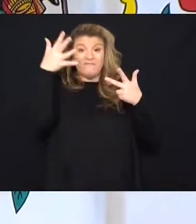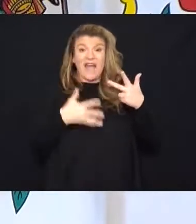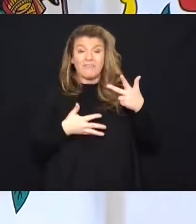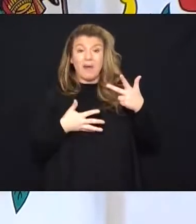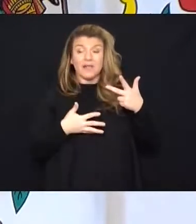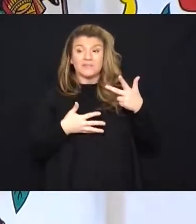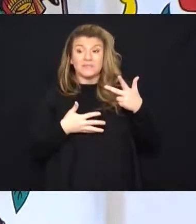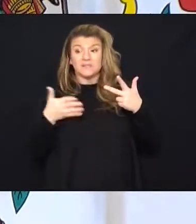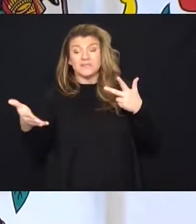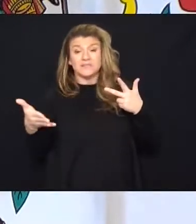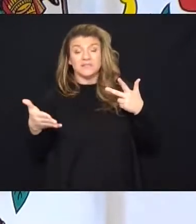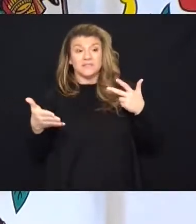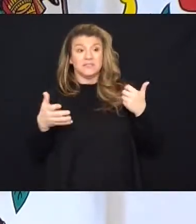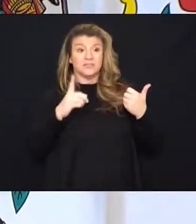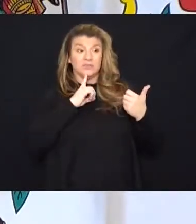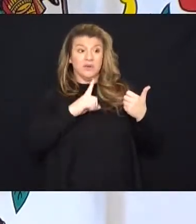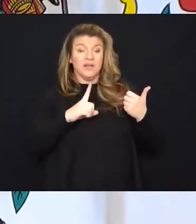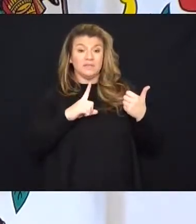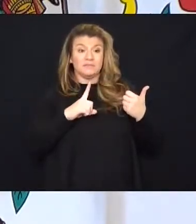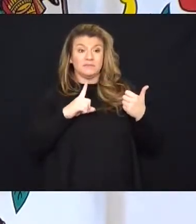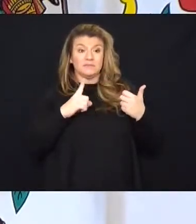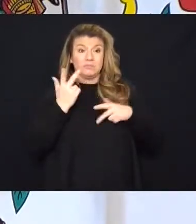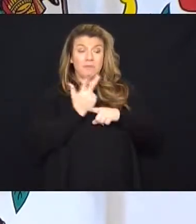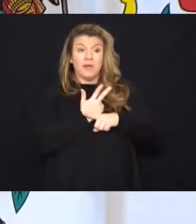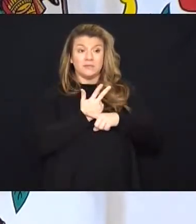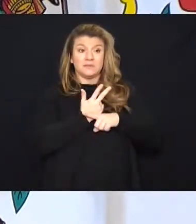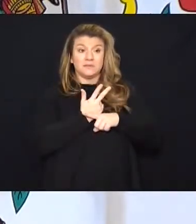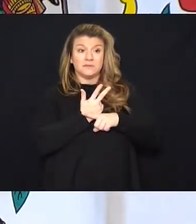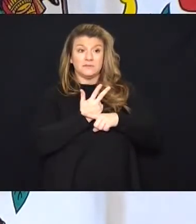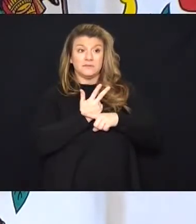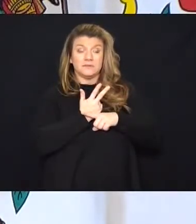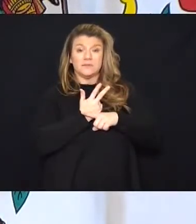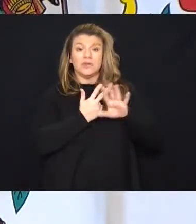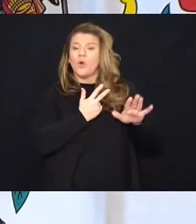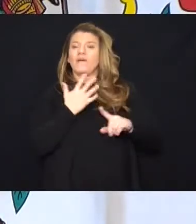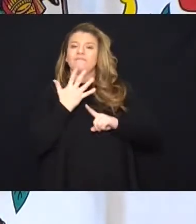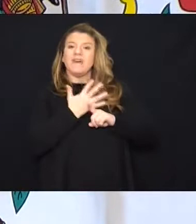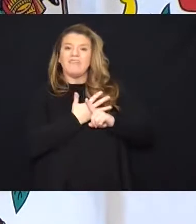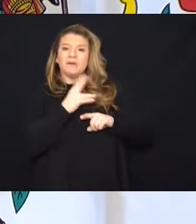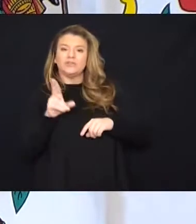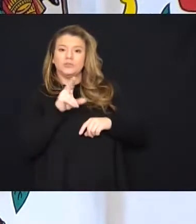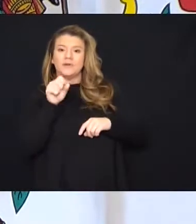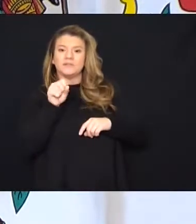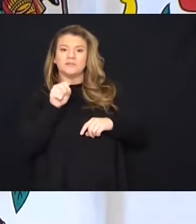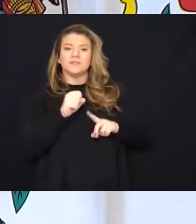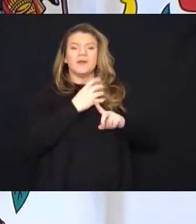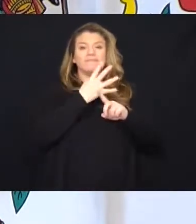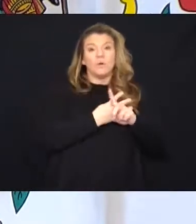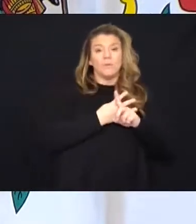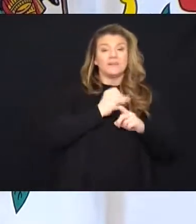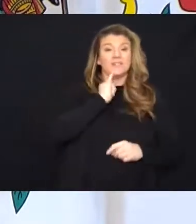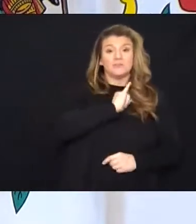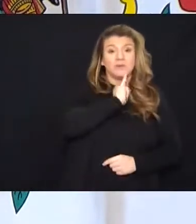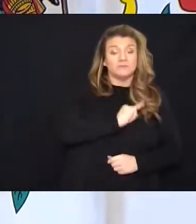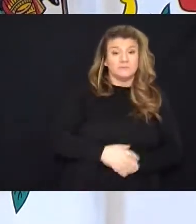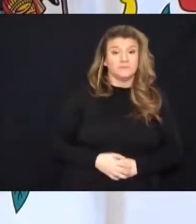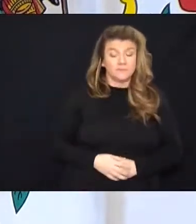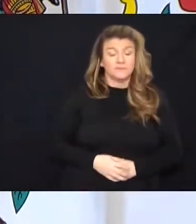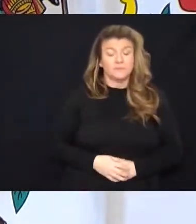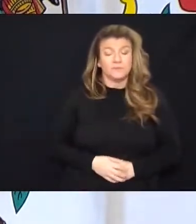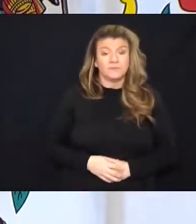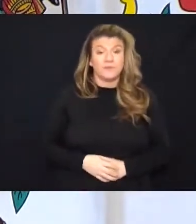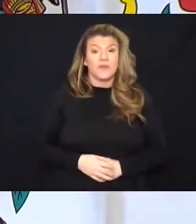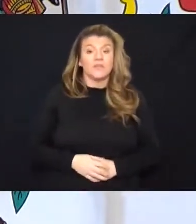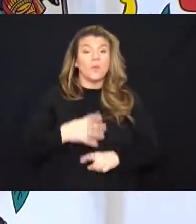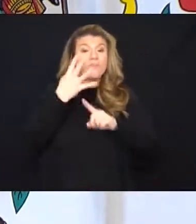or really it's even less months than that. It's 3. It's 5 months in the U.S., but it's 4 months in Israel. It's 4 months out from